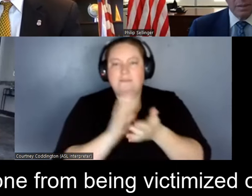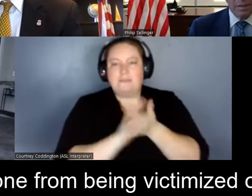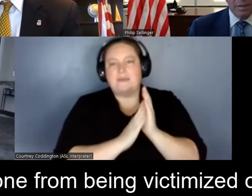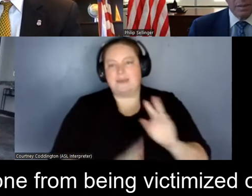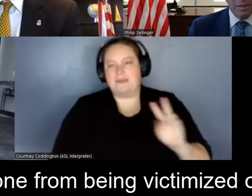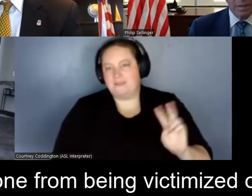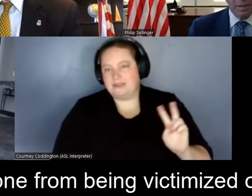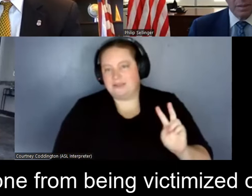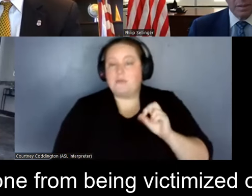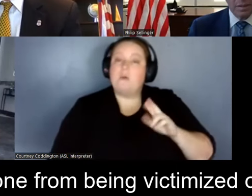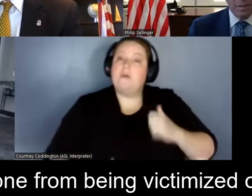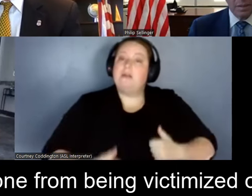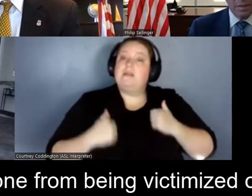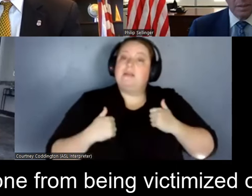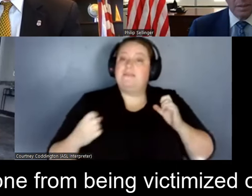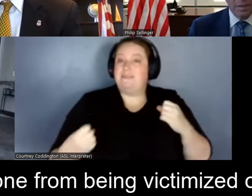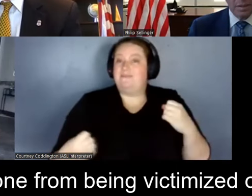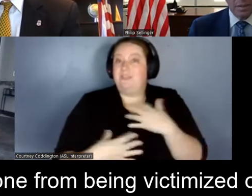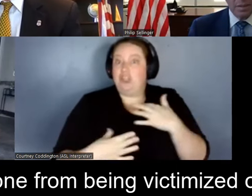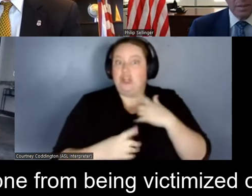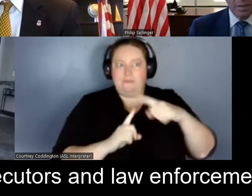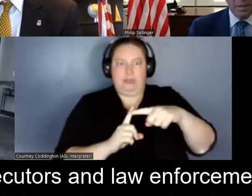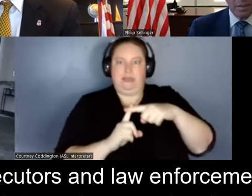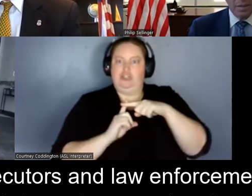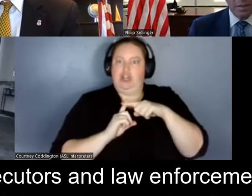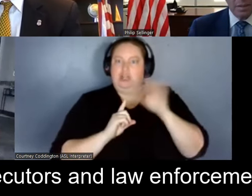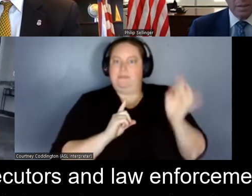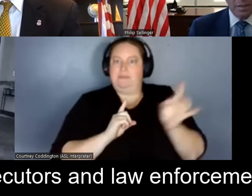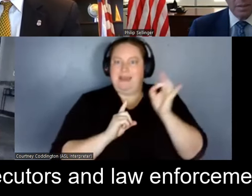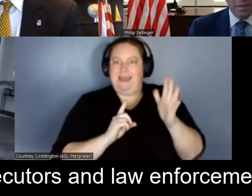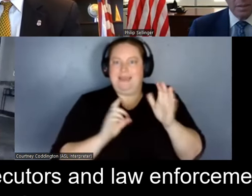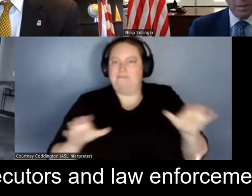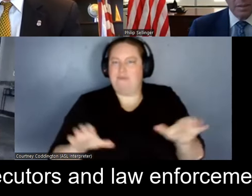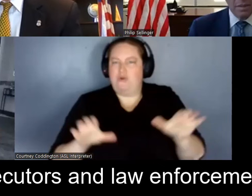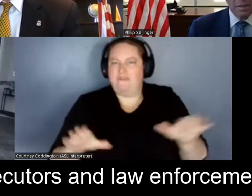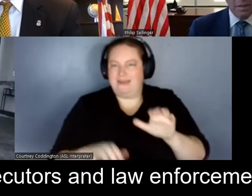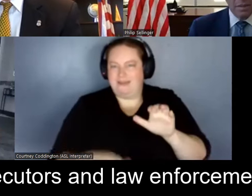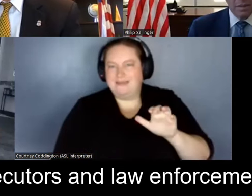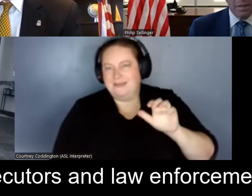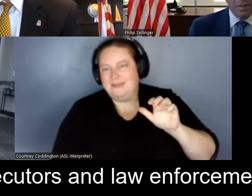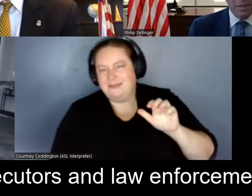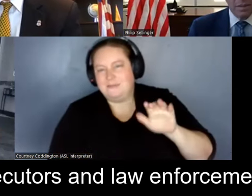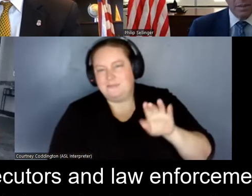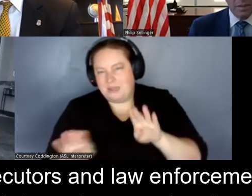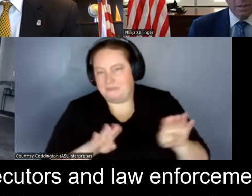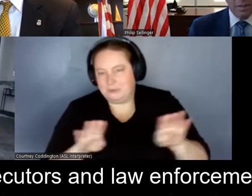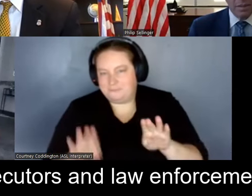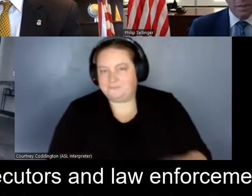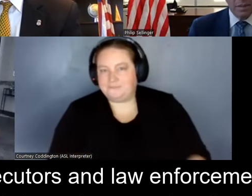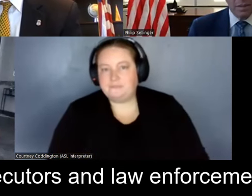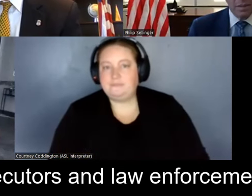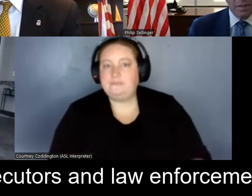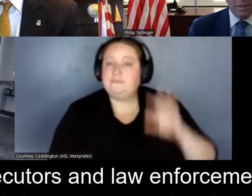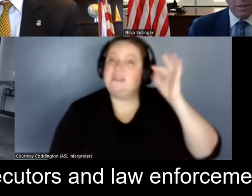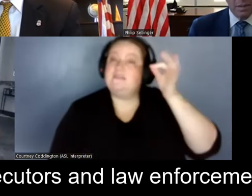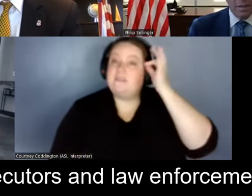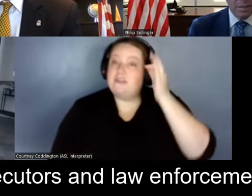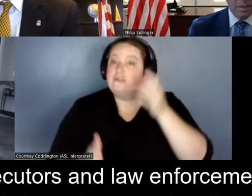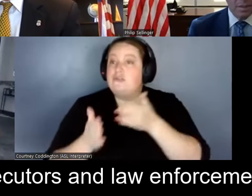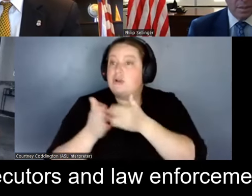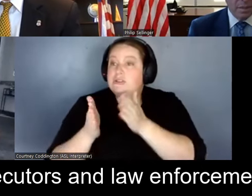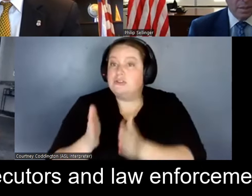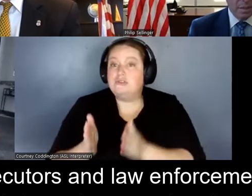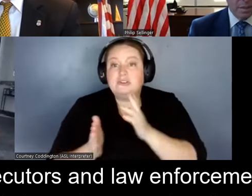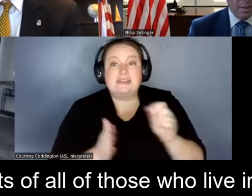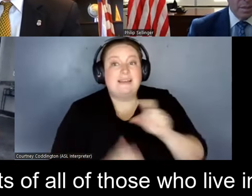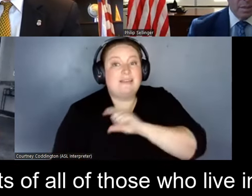or live in fear of being targeted by hate-motivated acts. Federal prosecutors and law enforcement are the first line of defense